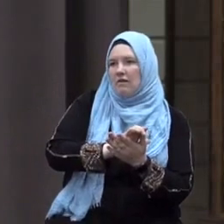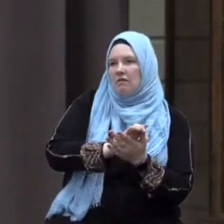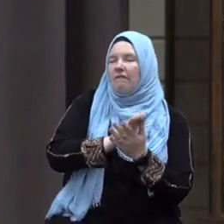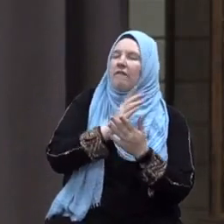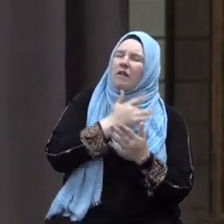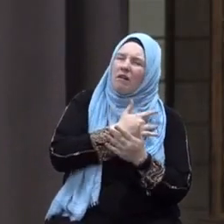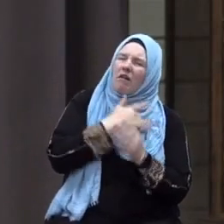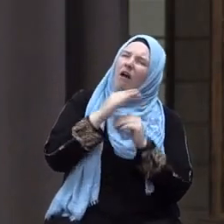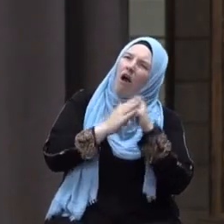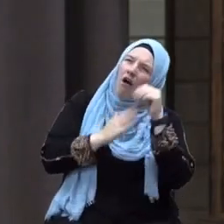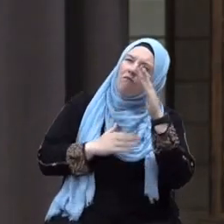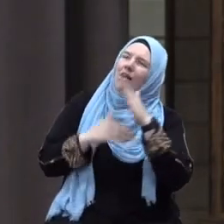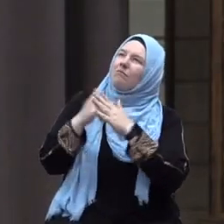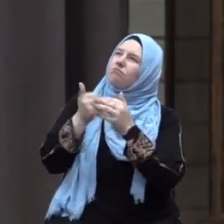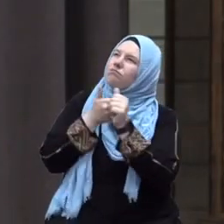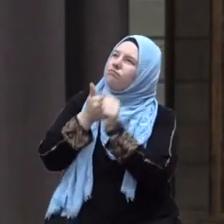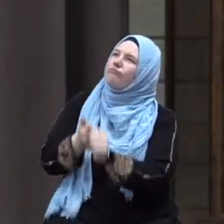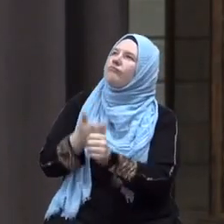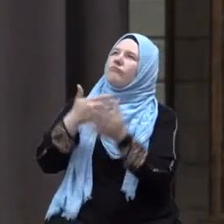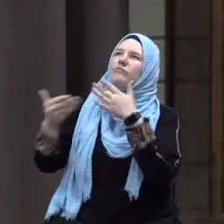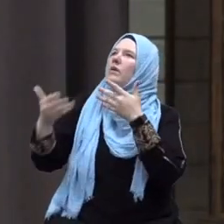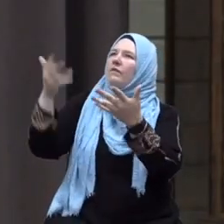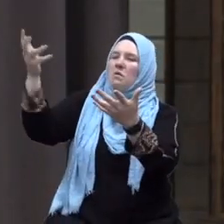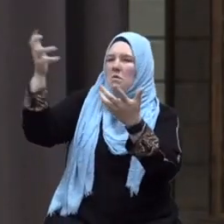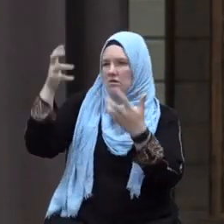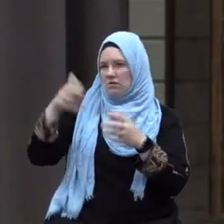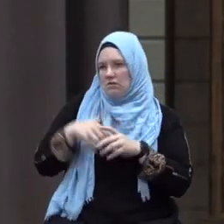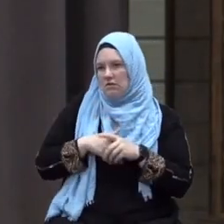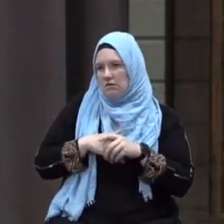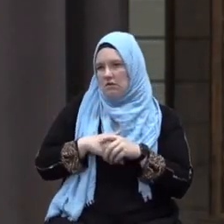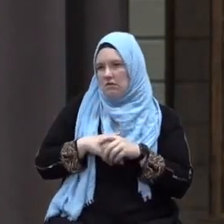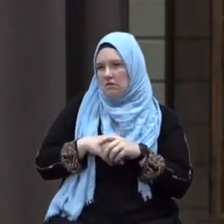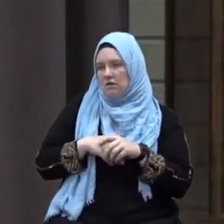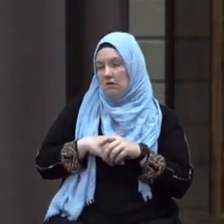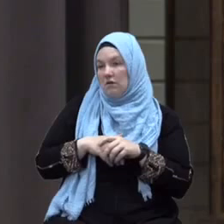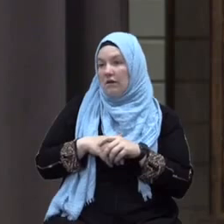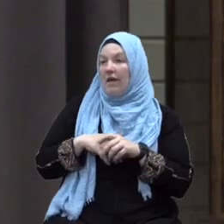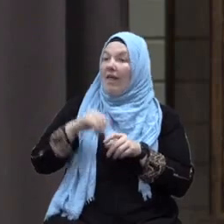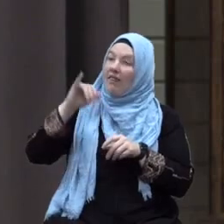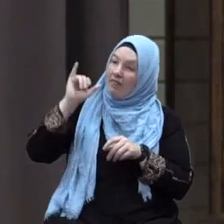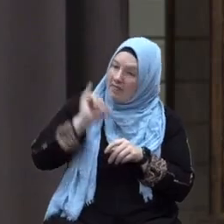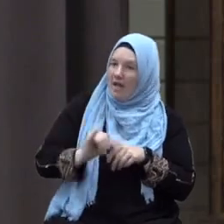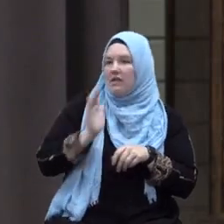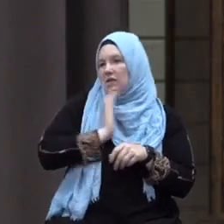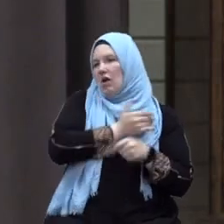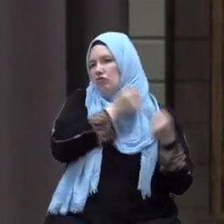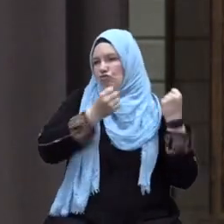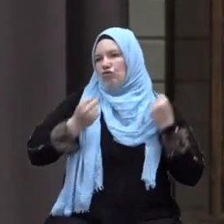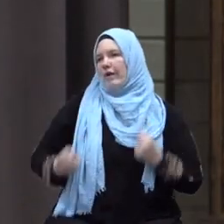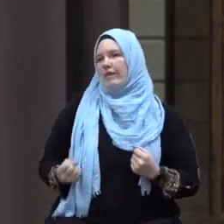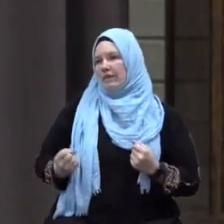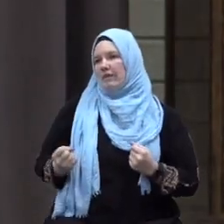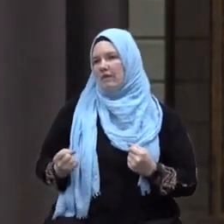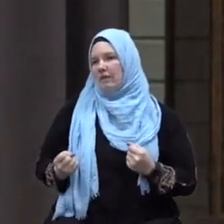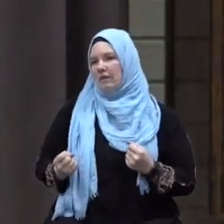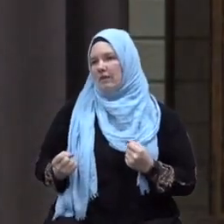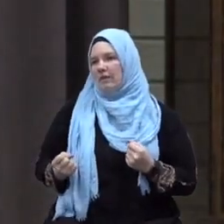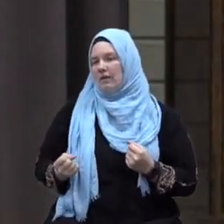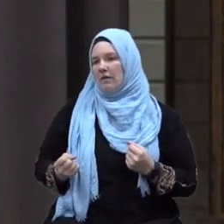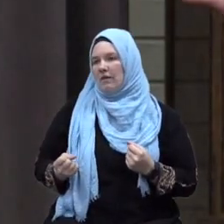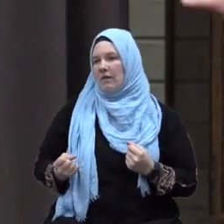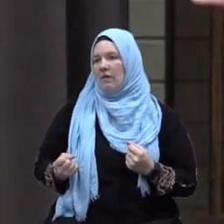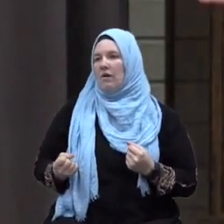of following Allah's lead and guide. This is our strength. We are leaving that